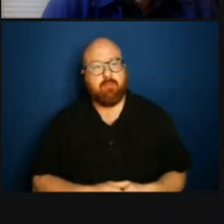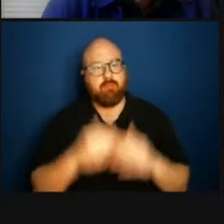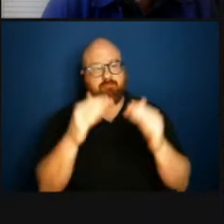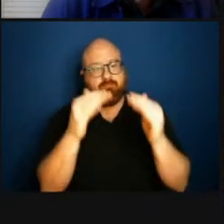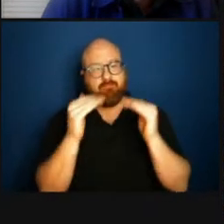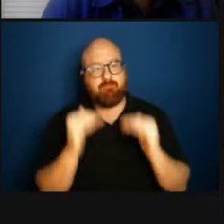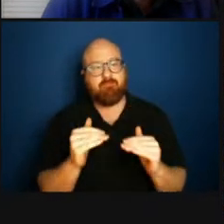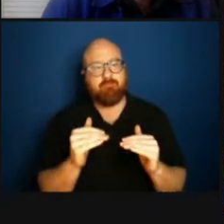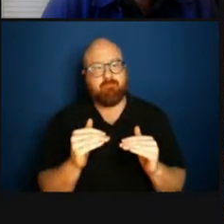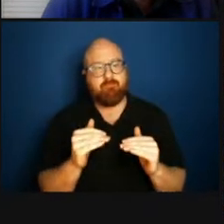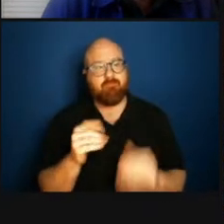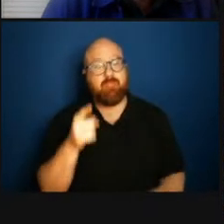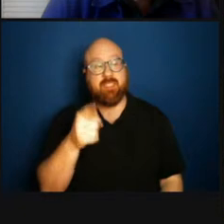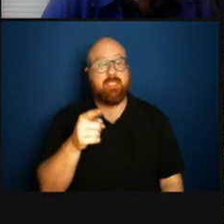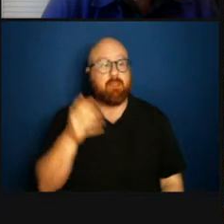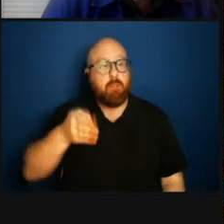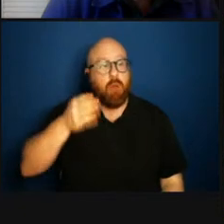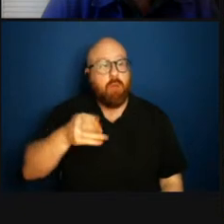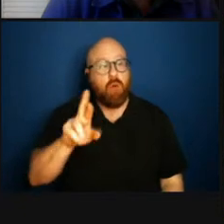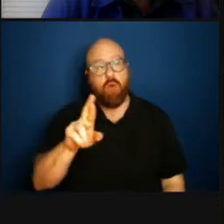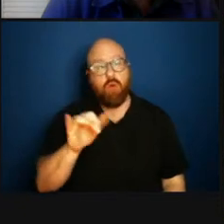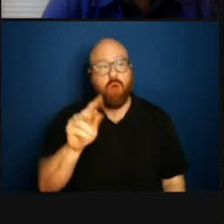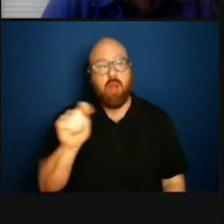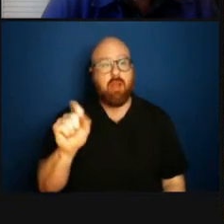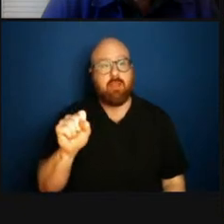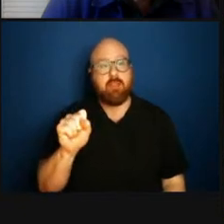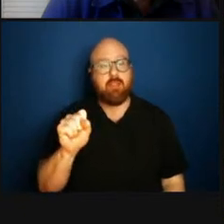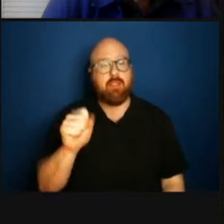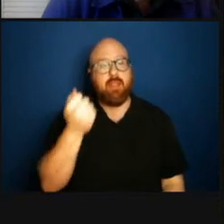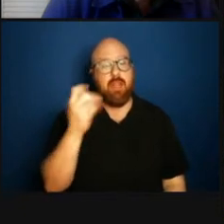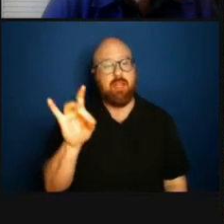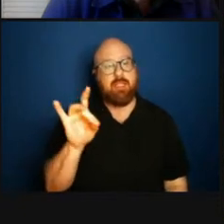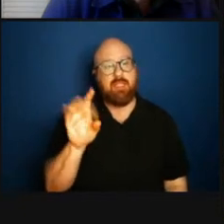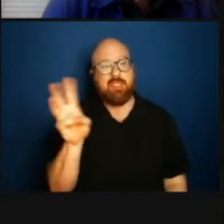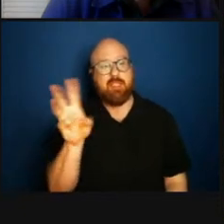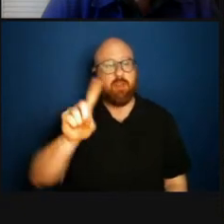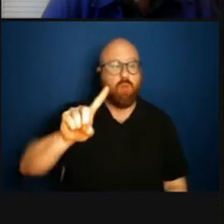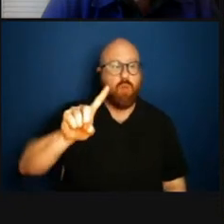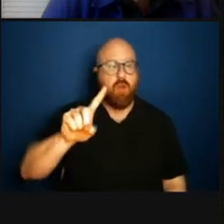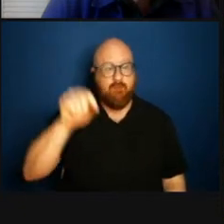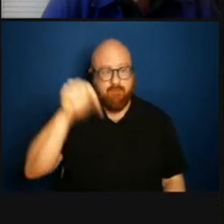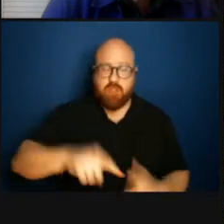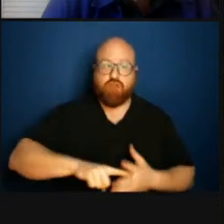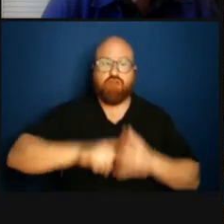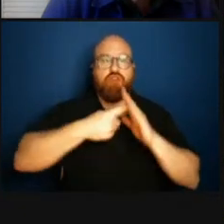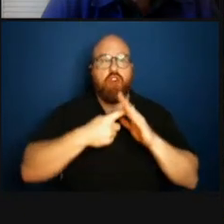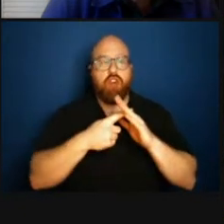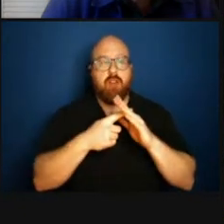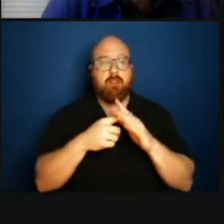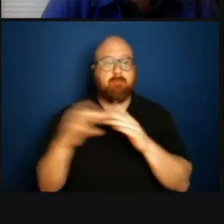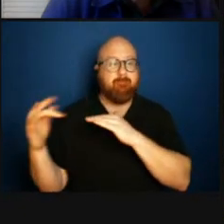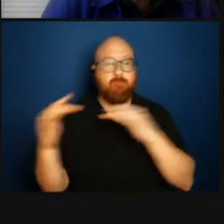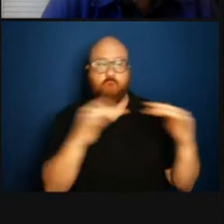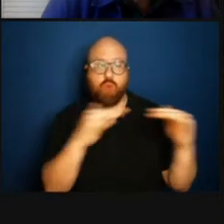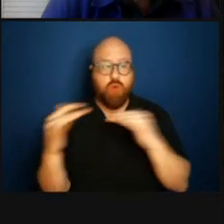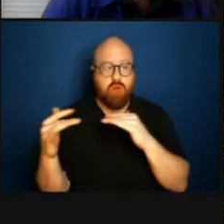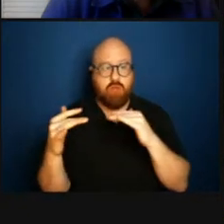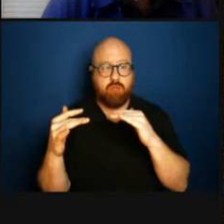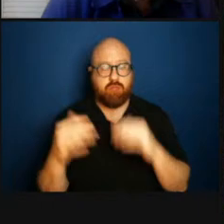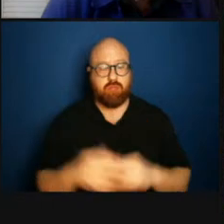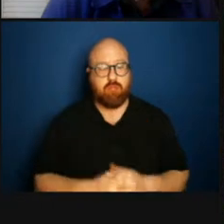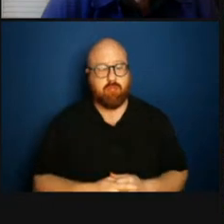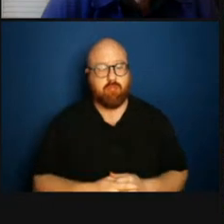The Baltimore riots of 1861 caused the first Civil War bloodshed and created a dilemma for the Lincoln